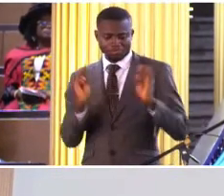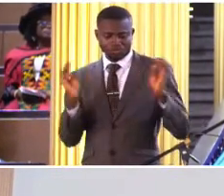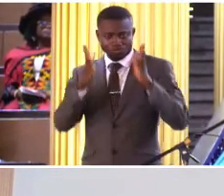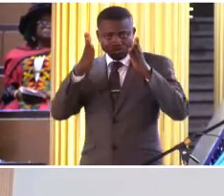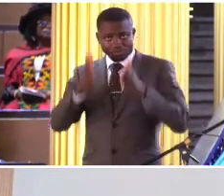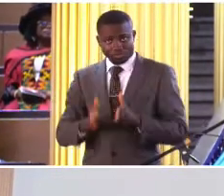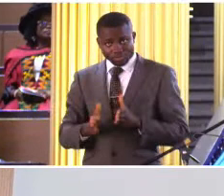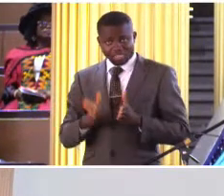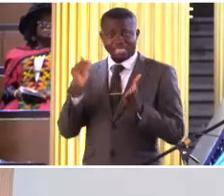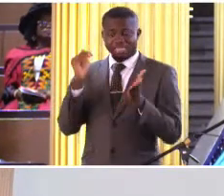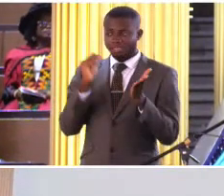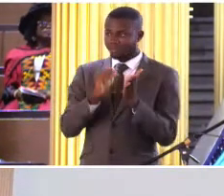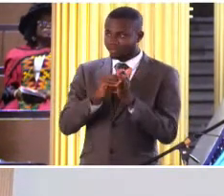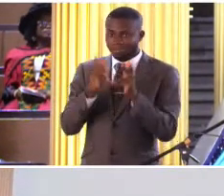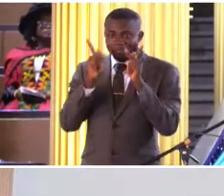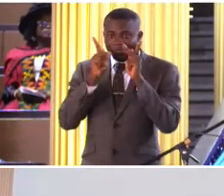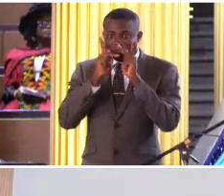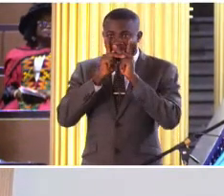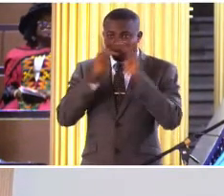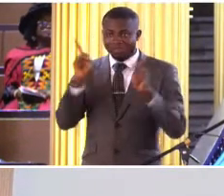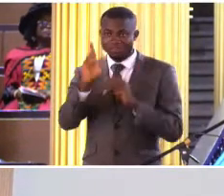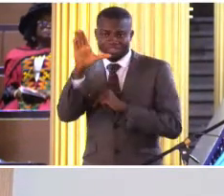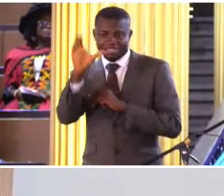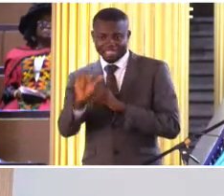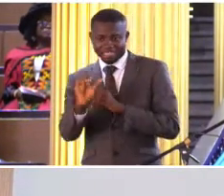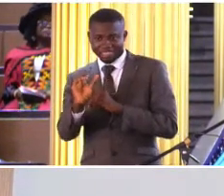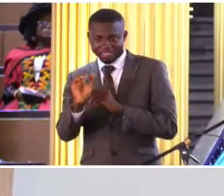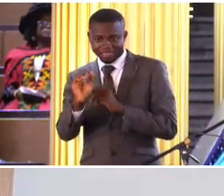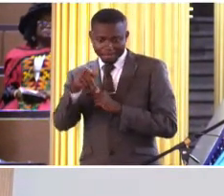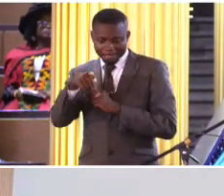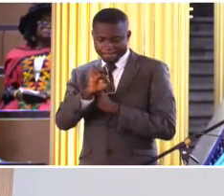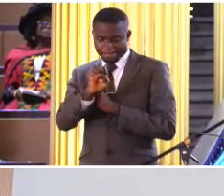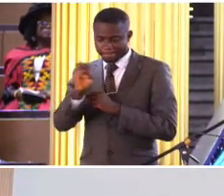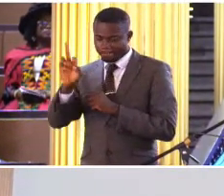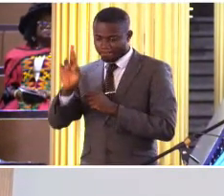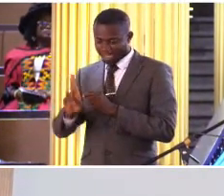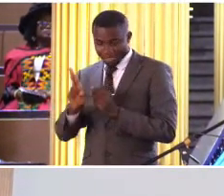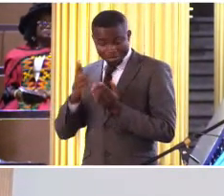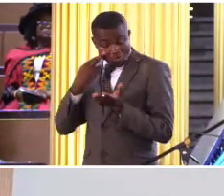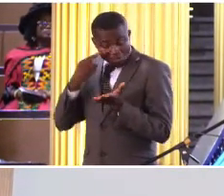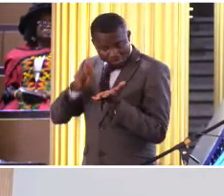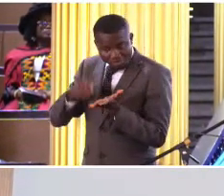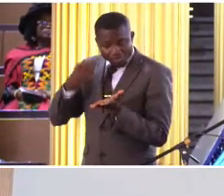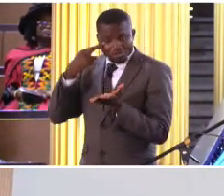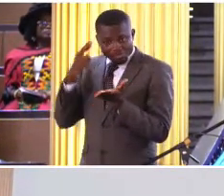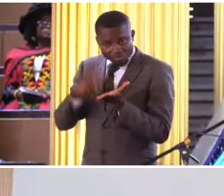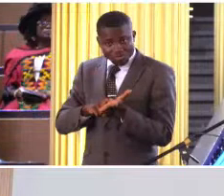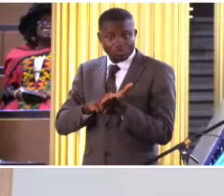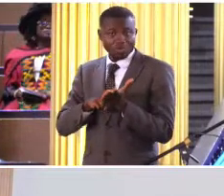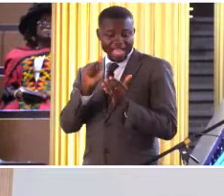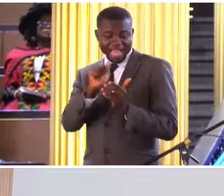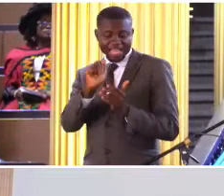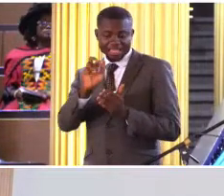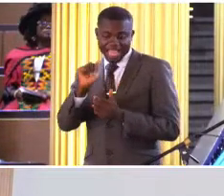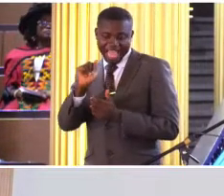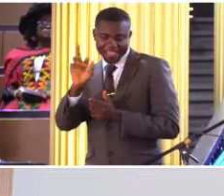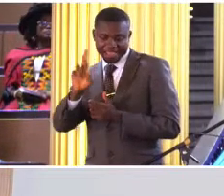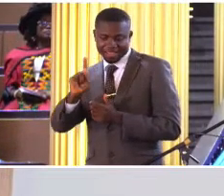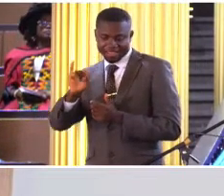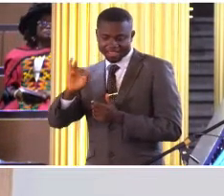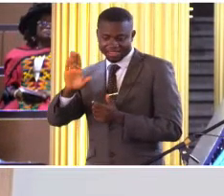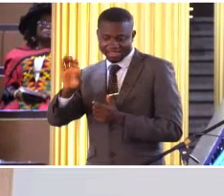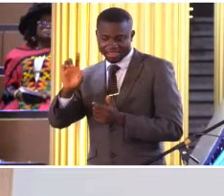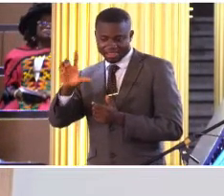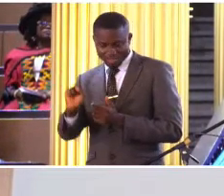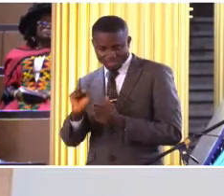authored 58 peer-reviewed journal articles, 6 book chapters, and 1 book, significantly